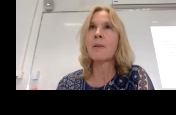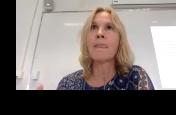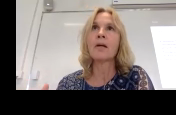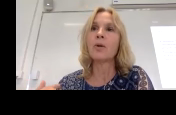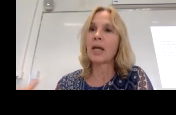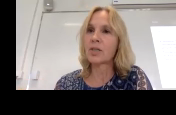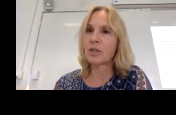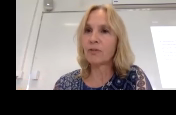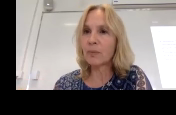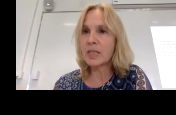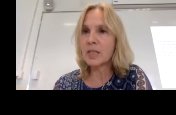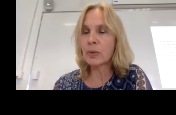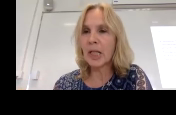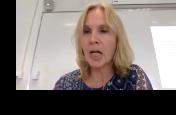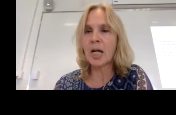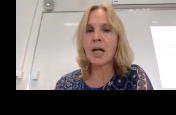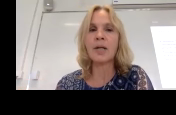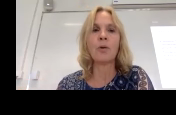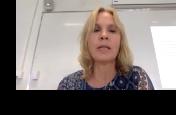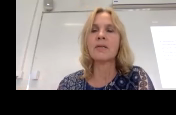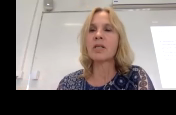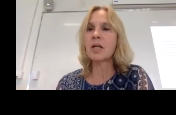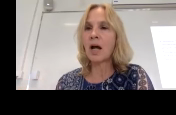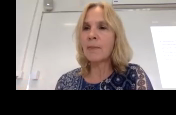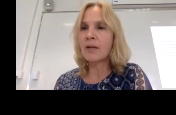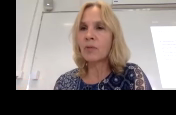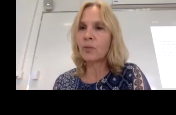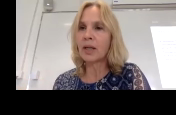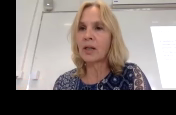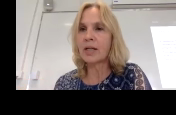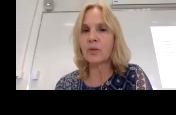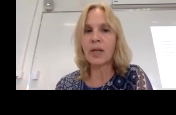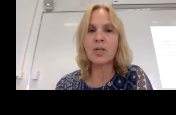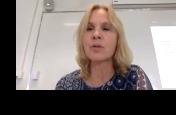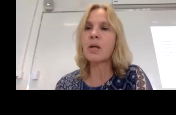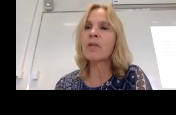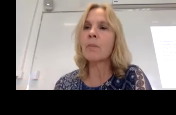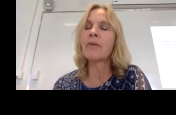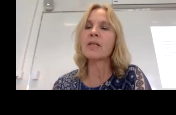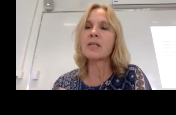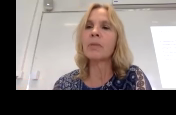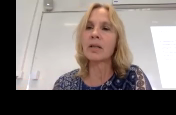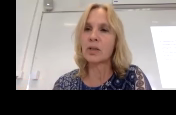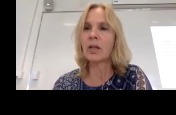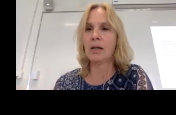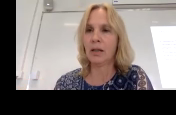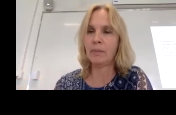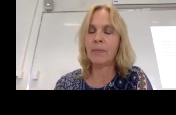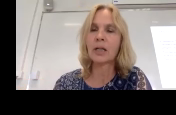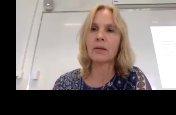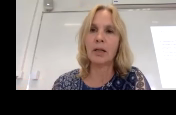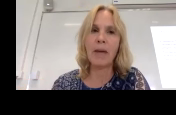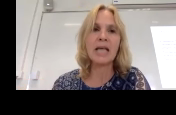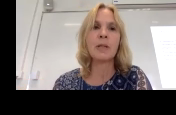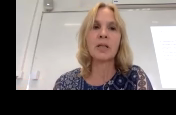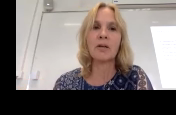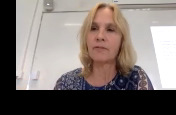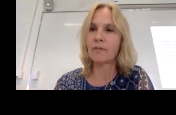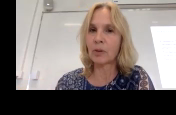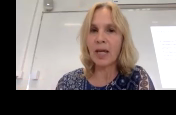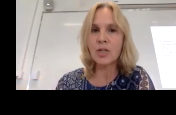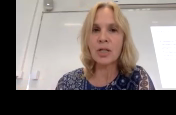because location frequency is really high, or because of the timing of when you recognize location, or something about the sublexical